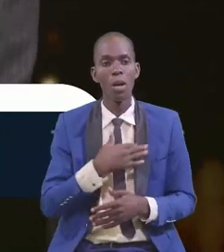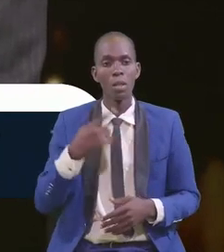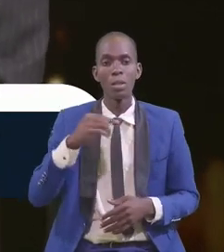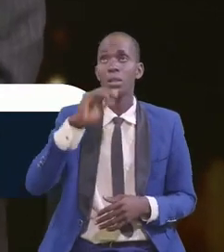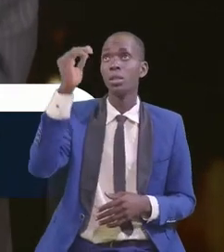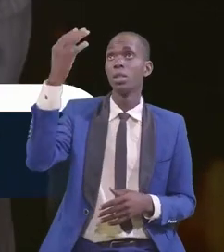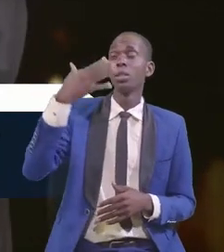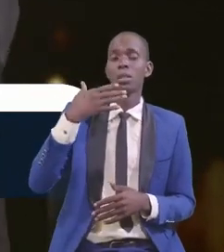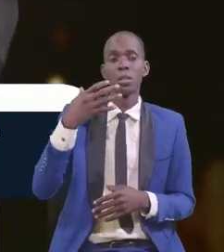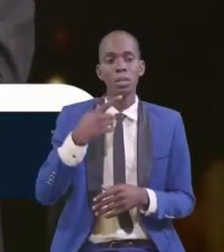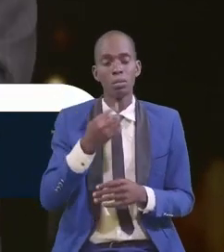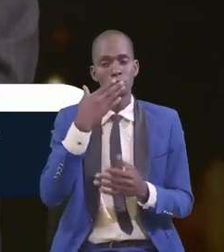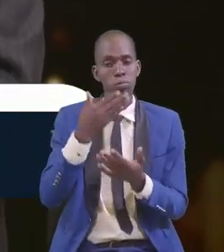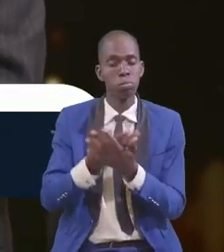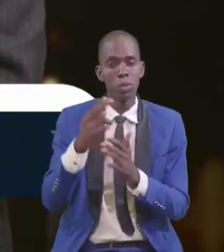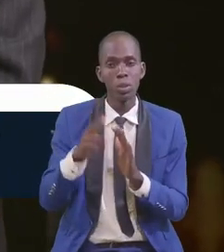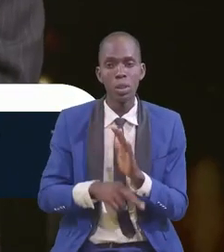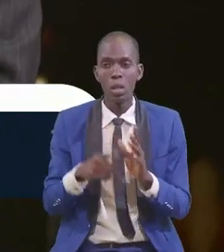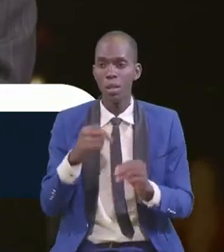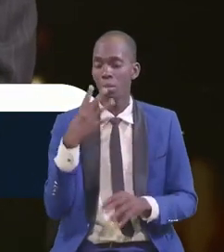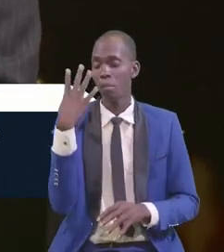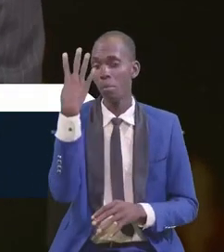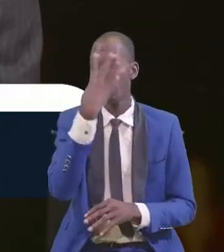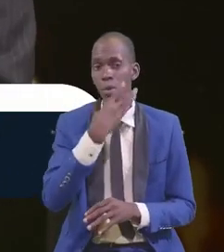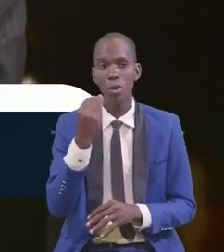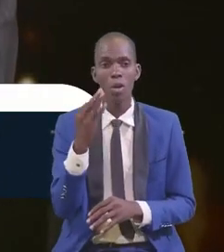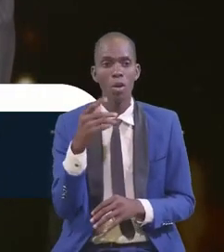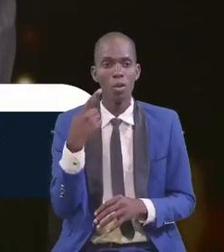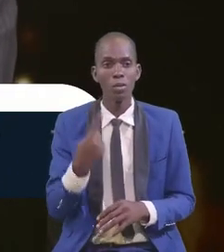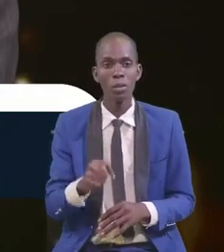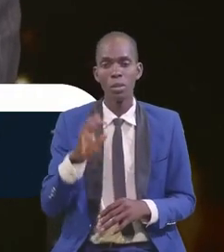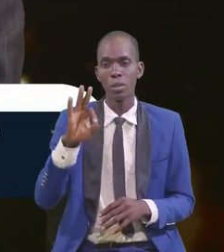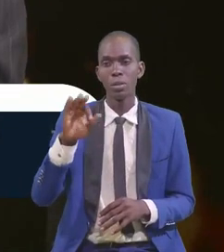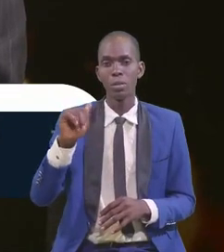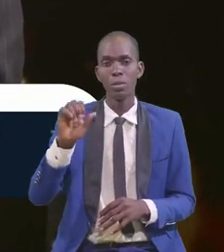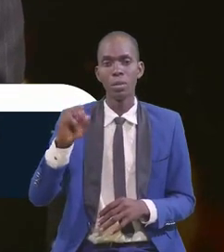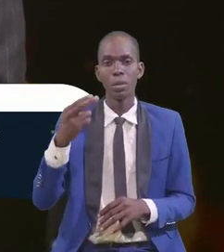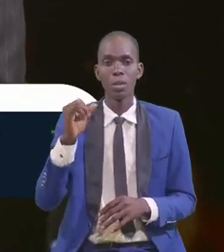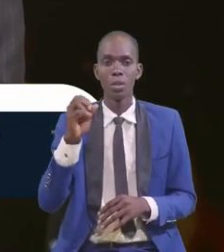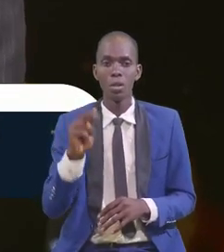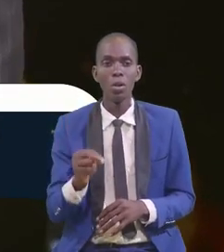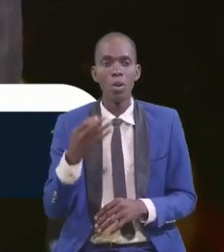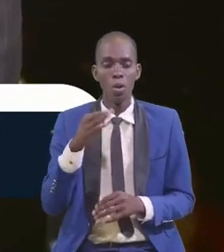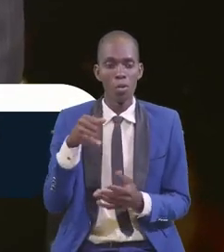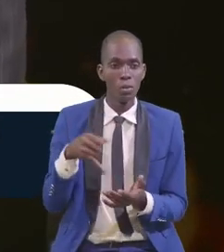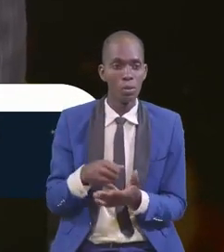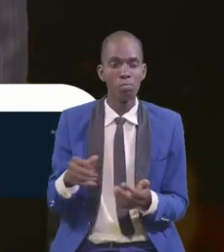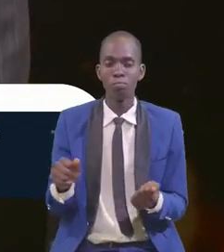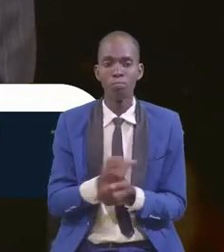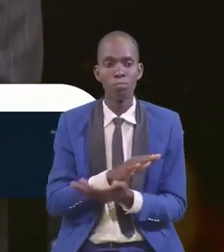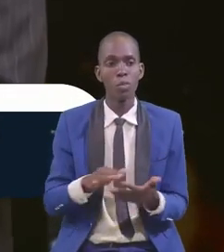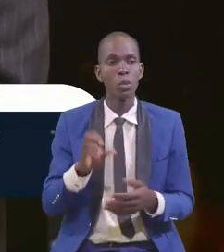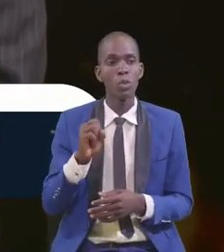the goodness, the beauty of the fashion of it passes. So